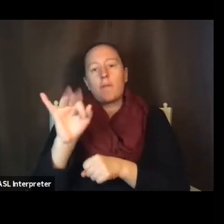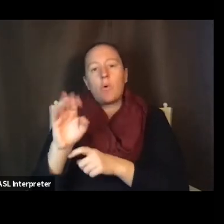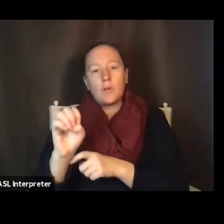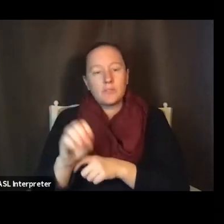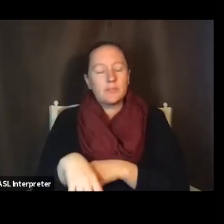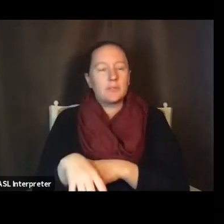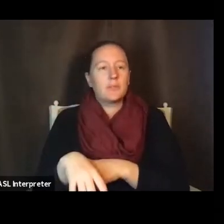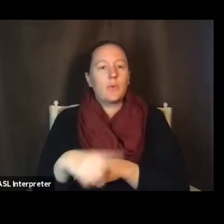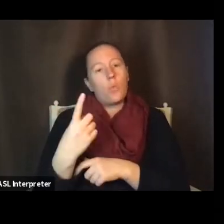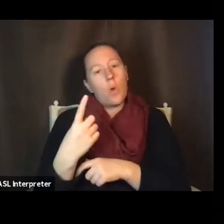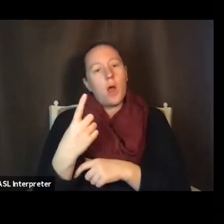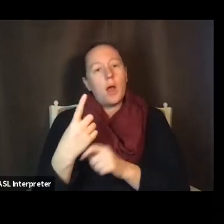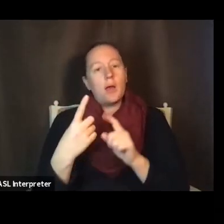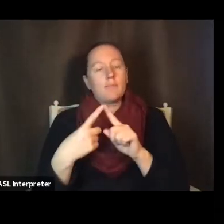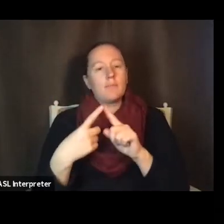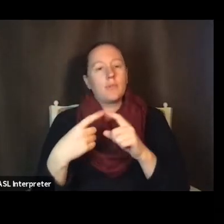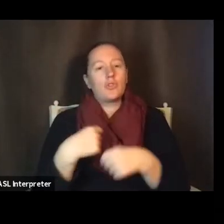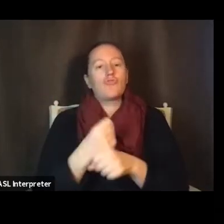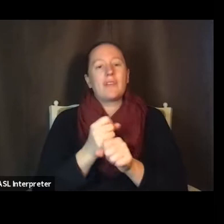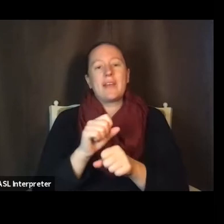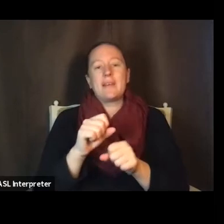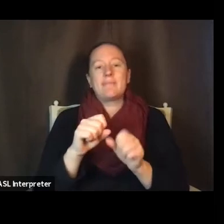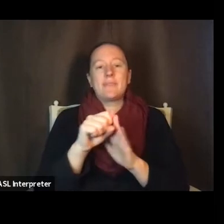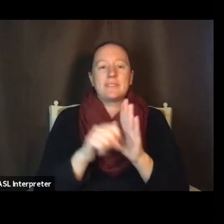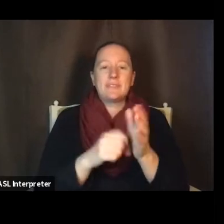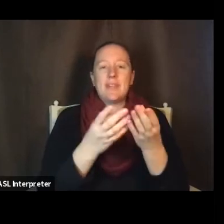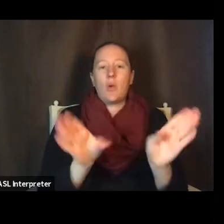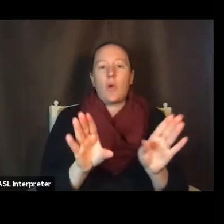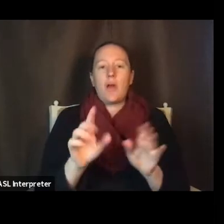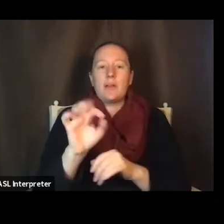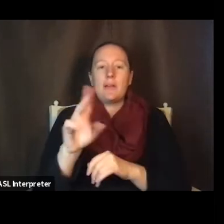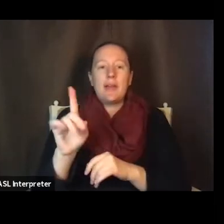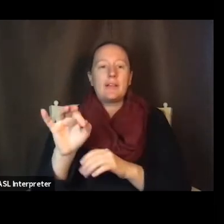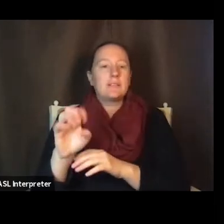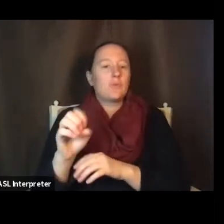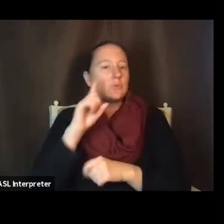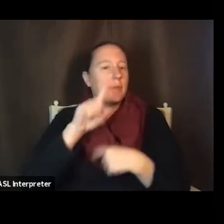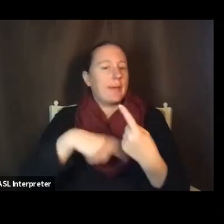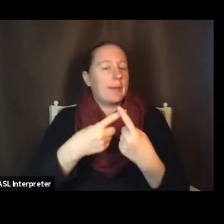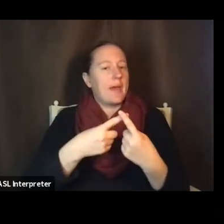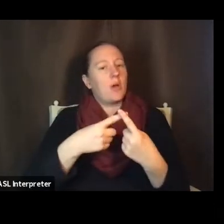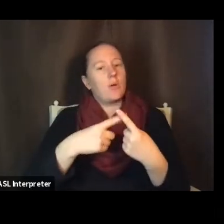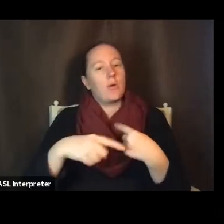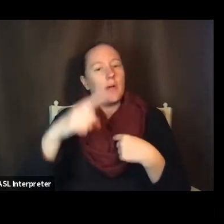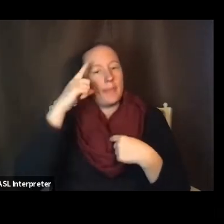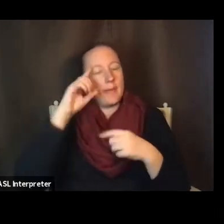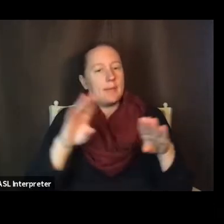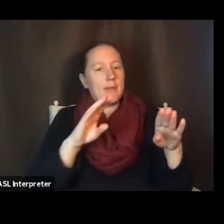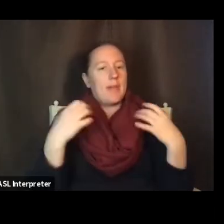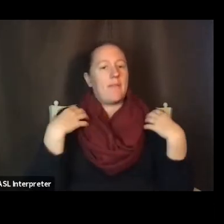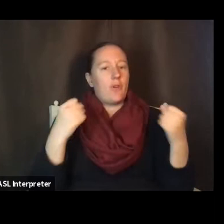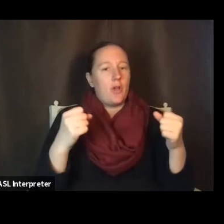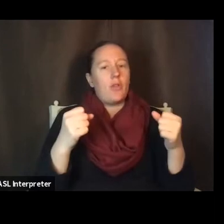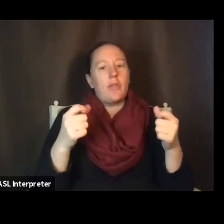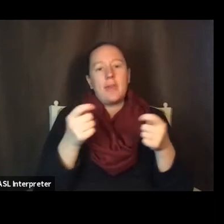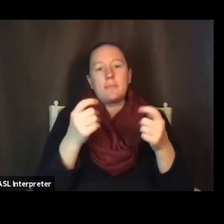And one of them was to create a statewide task force to think about workforce. I think that the Behavioral Health Administration will largely serve that